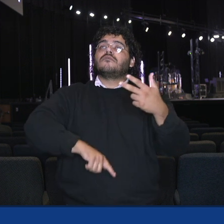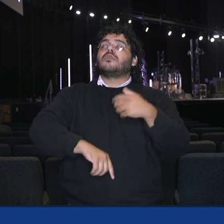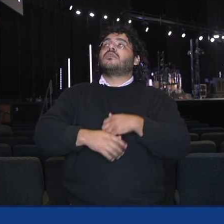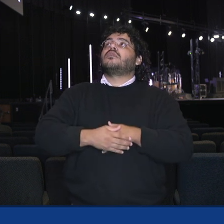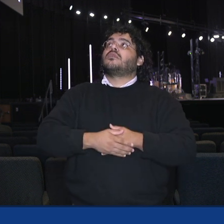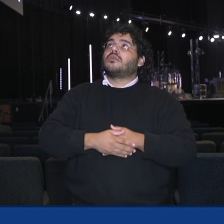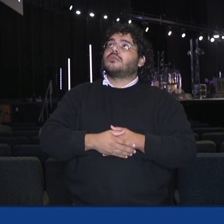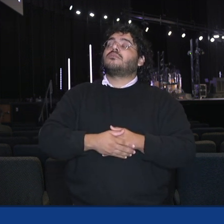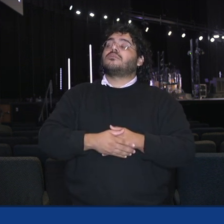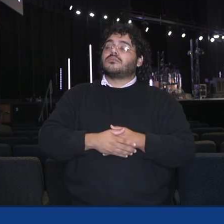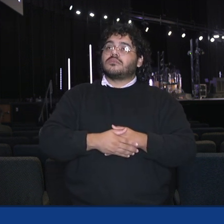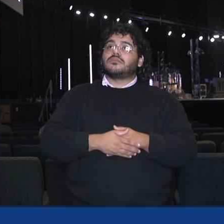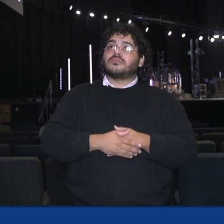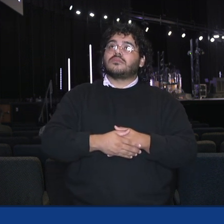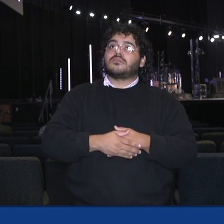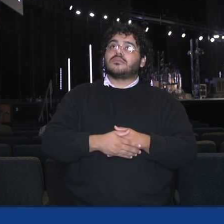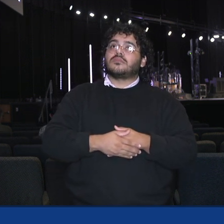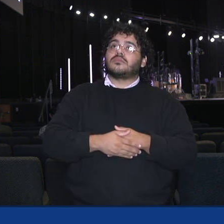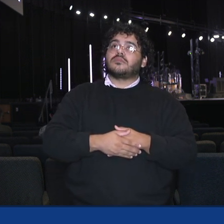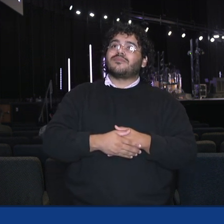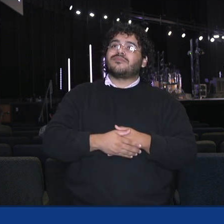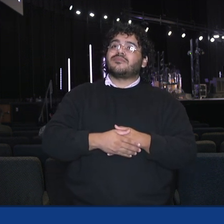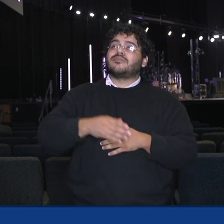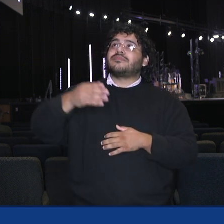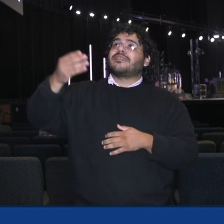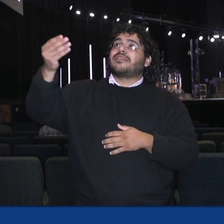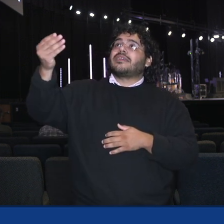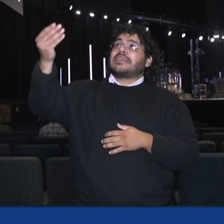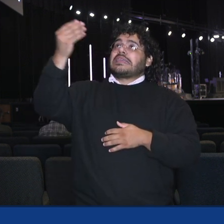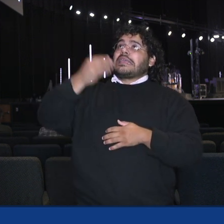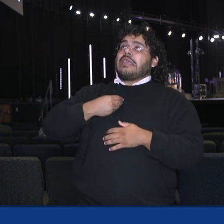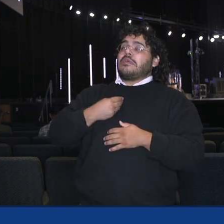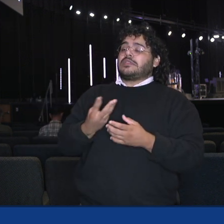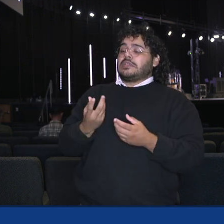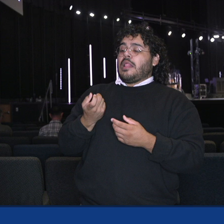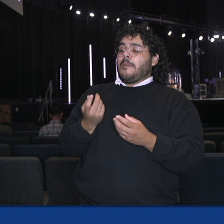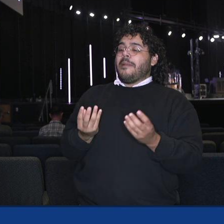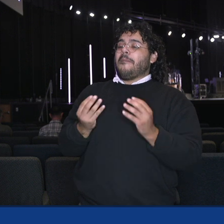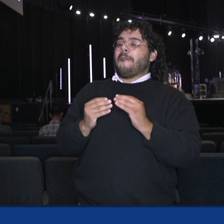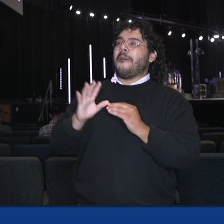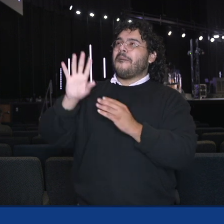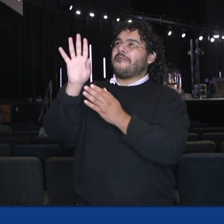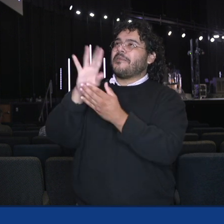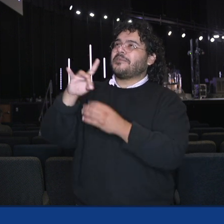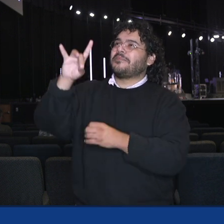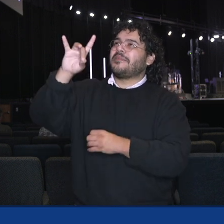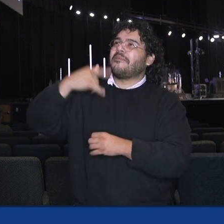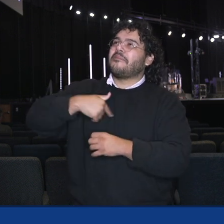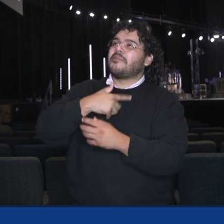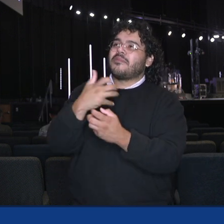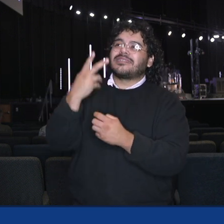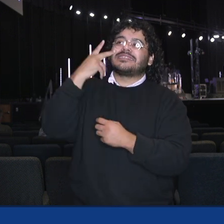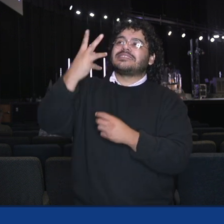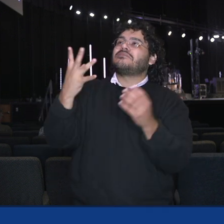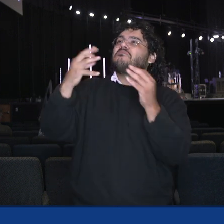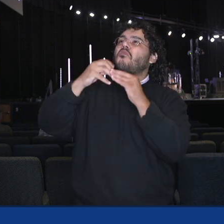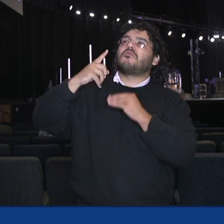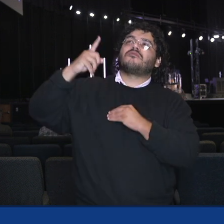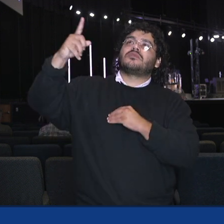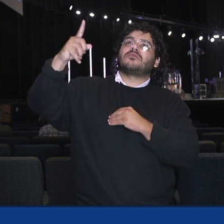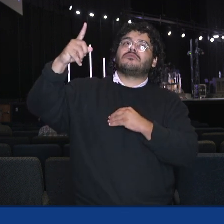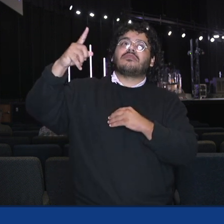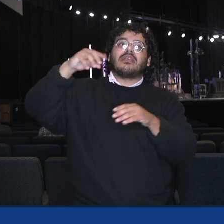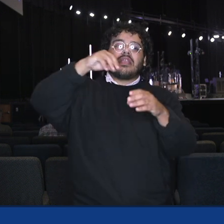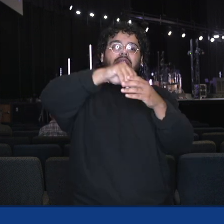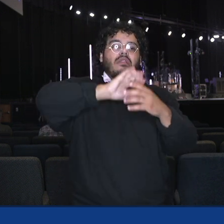Would you deposit just an increase of your spirit with us, Lord? We want to see more of you at all of our campuses,